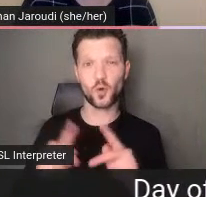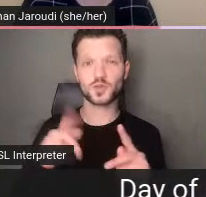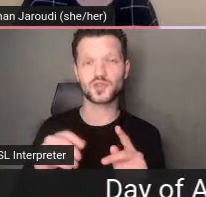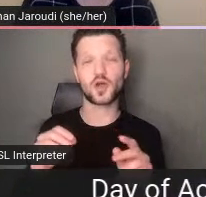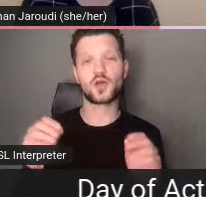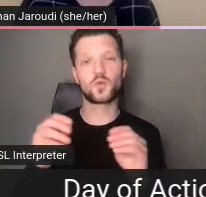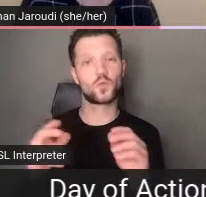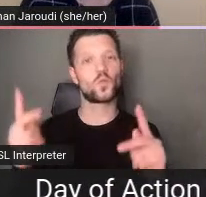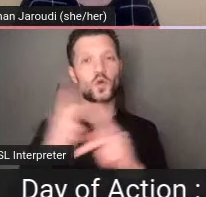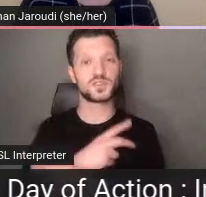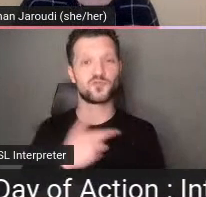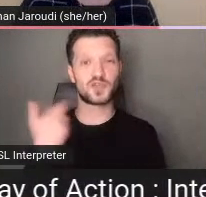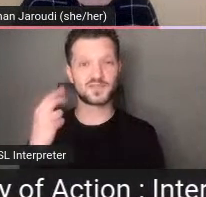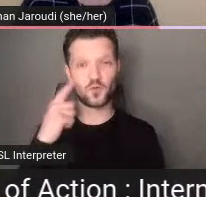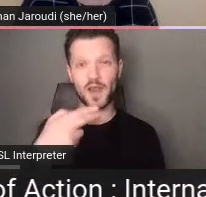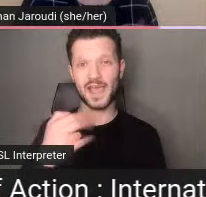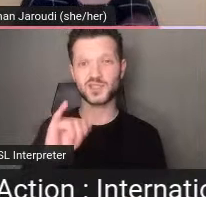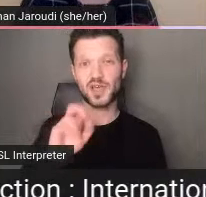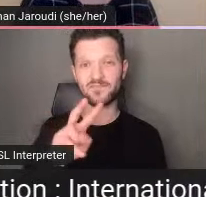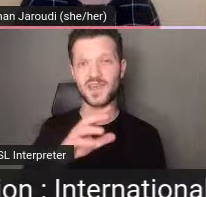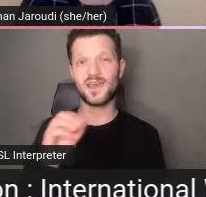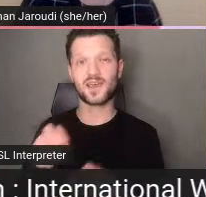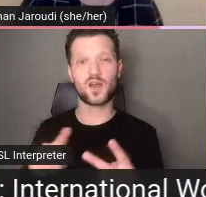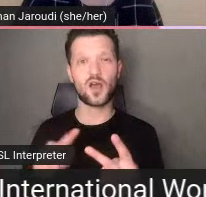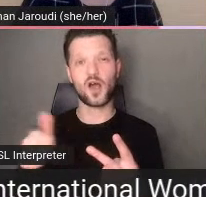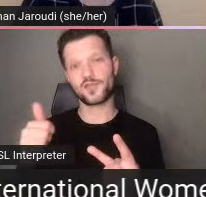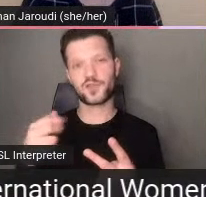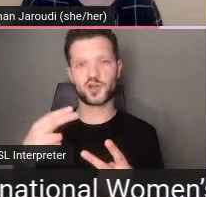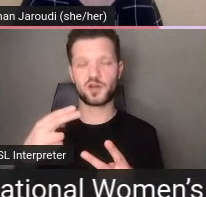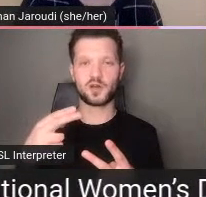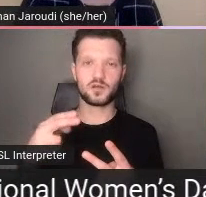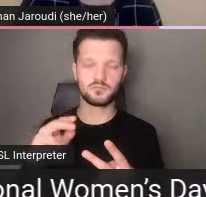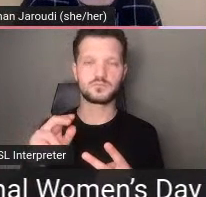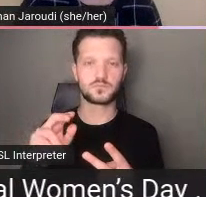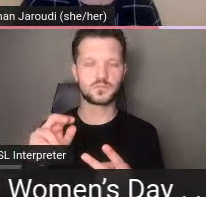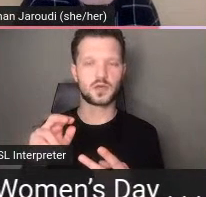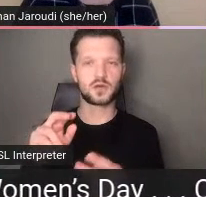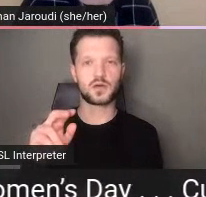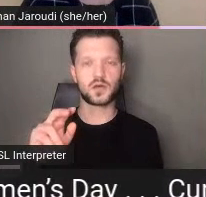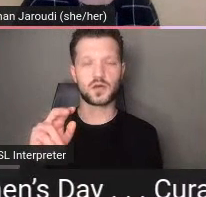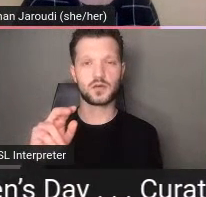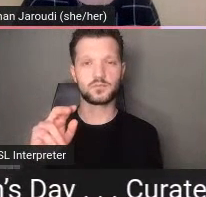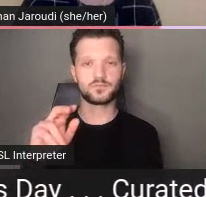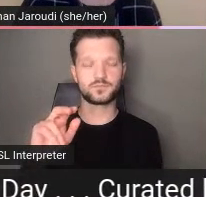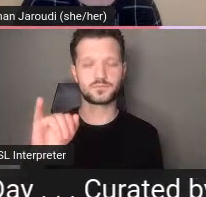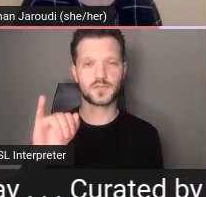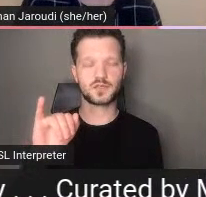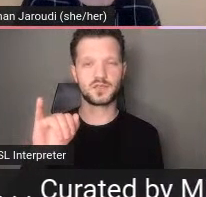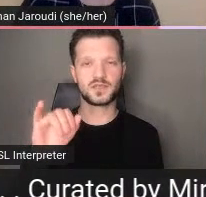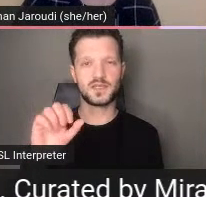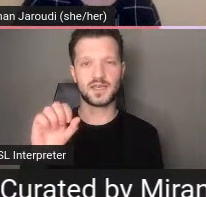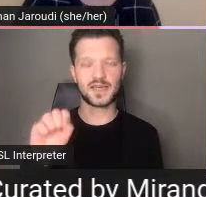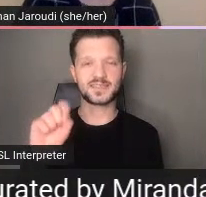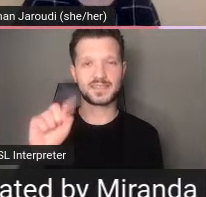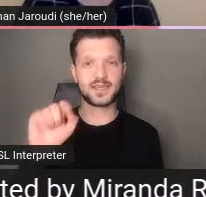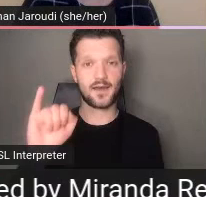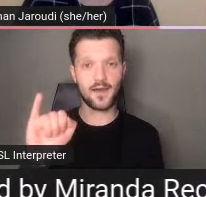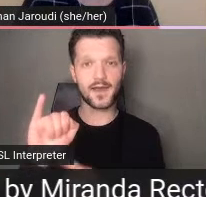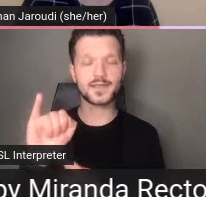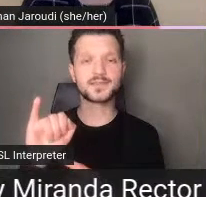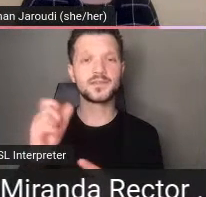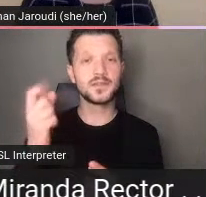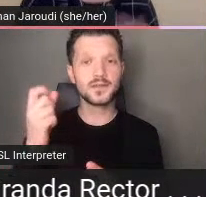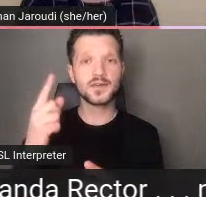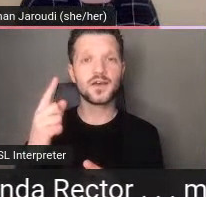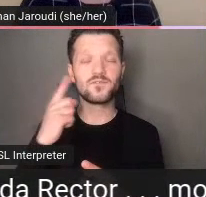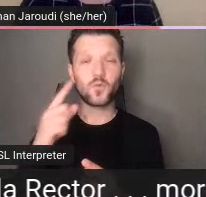transmitted infections. And this risk is even higher for trans folks of color. It is critical that settings providing sexual and reproductive health